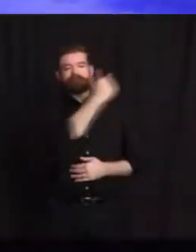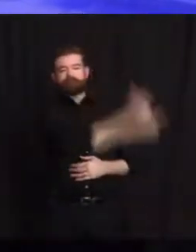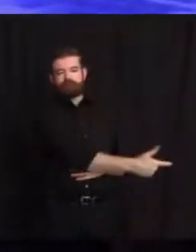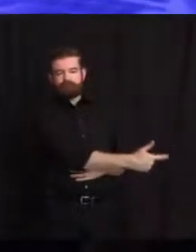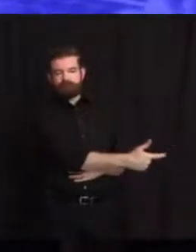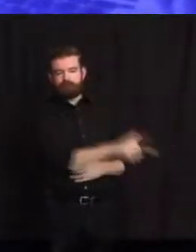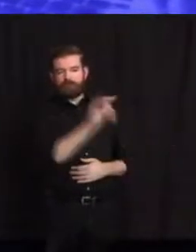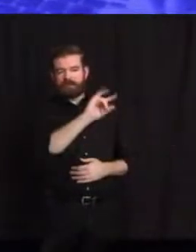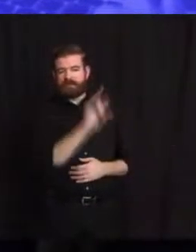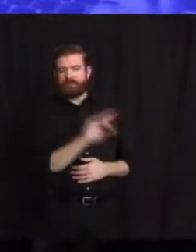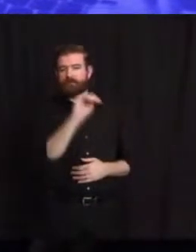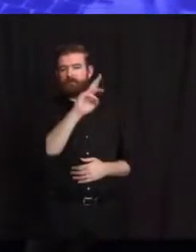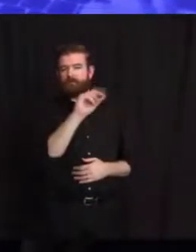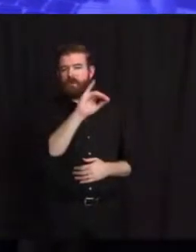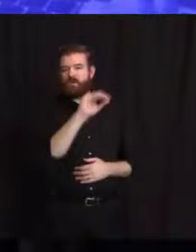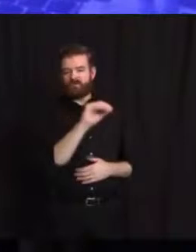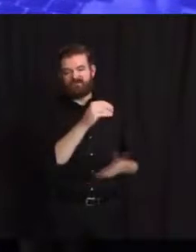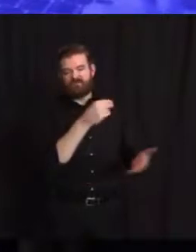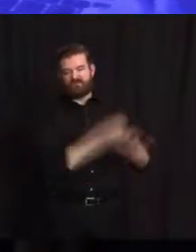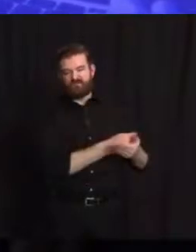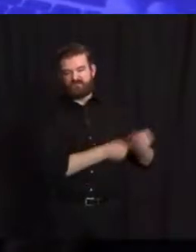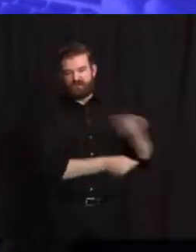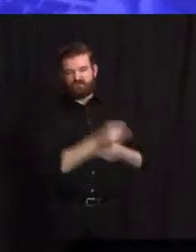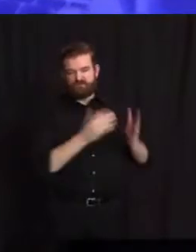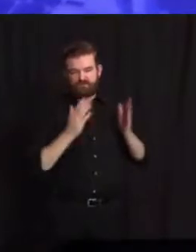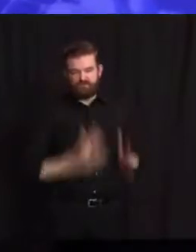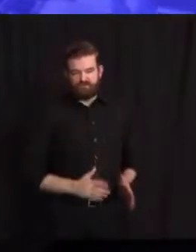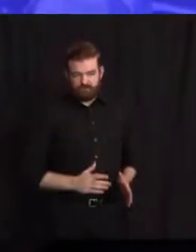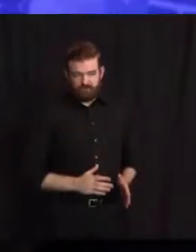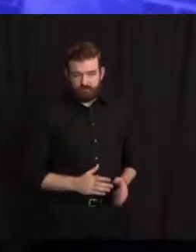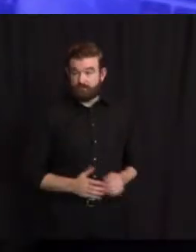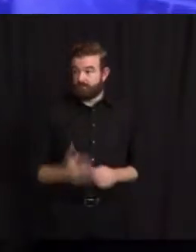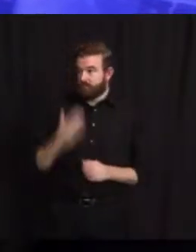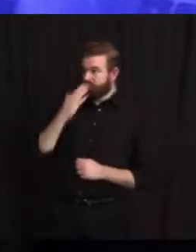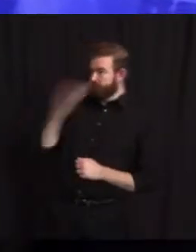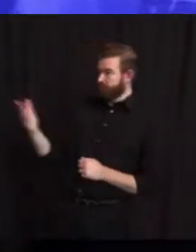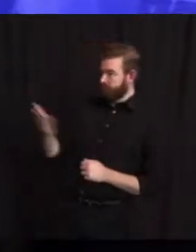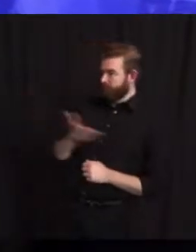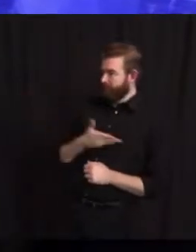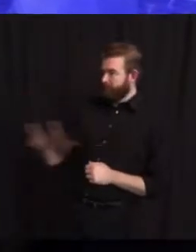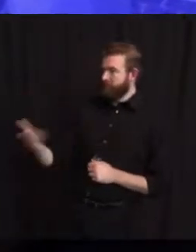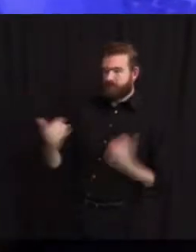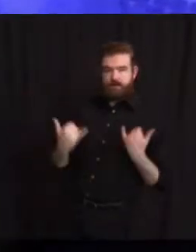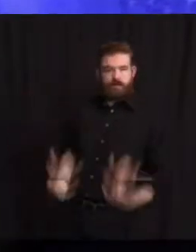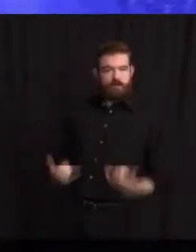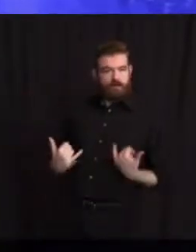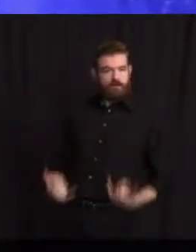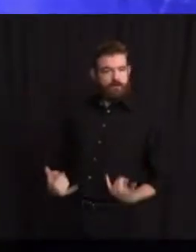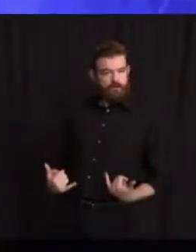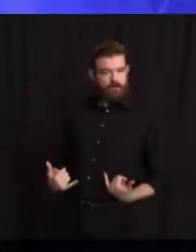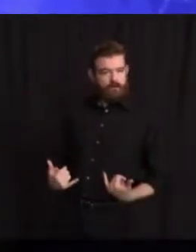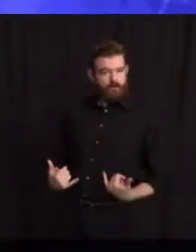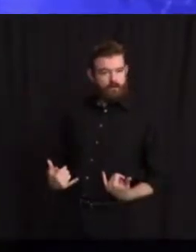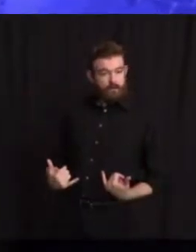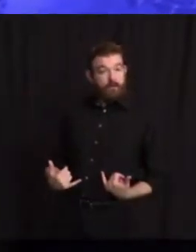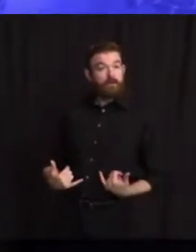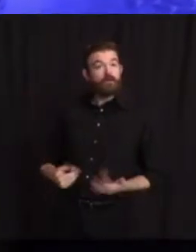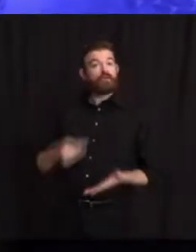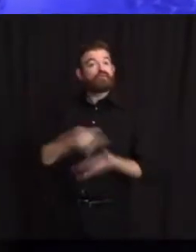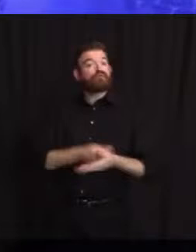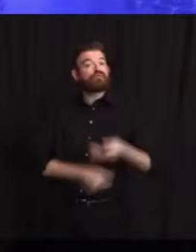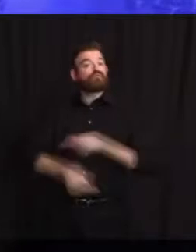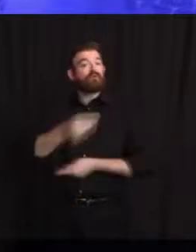Thanks, Governor, and thank you for having me here today. Just like everyone at home, all of us at Treasury have appreciated these daily briefings,